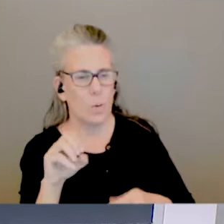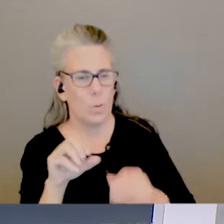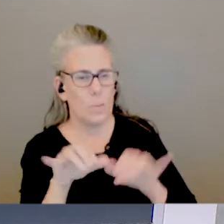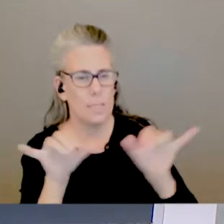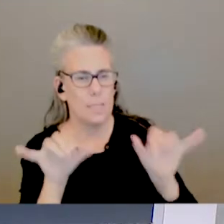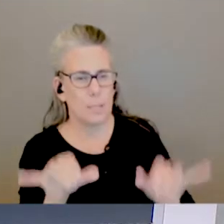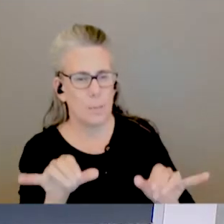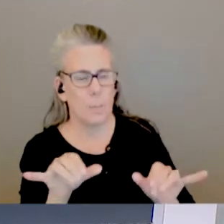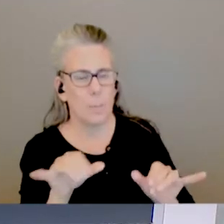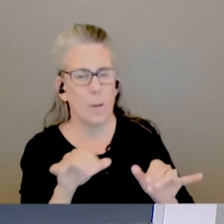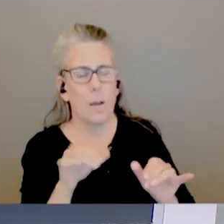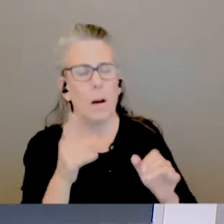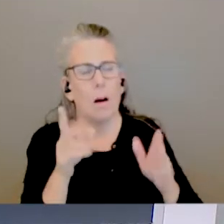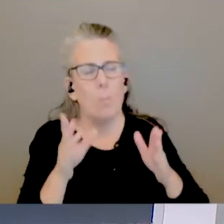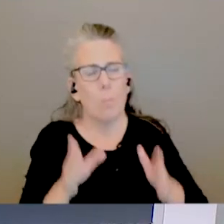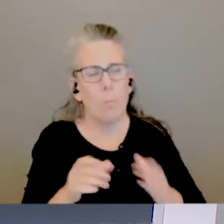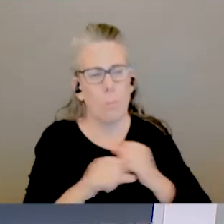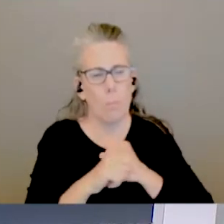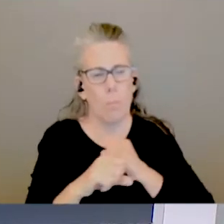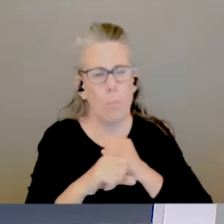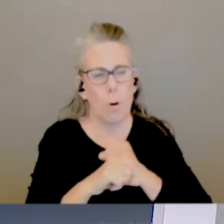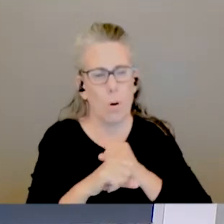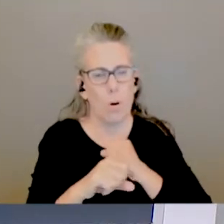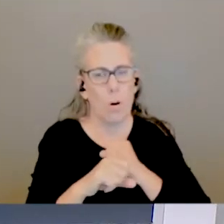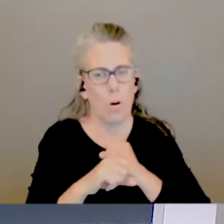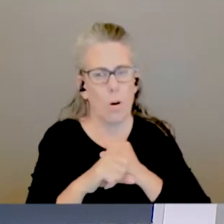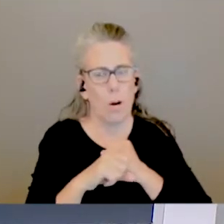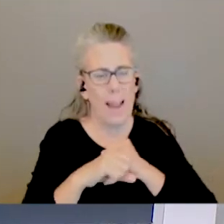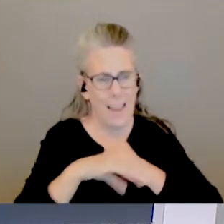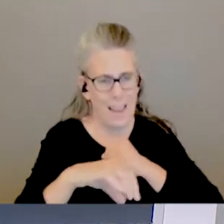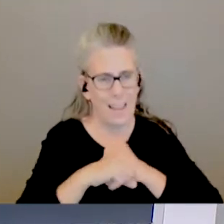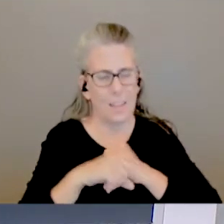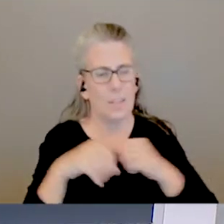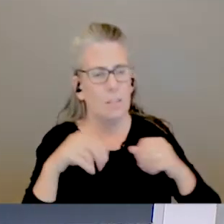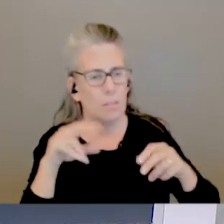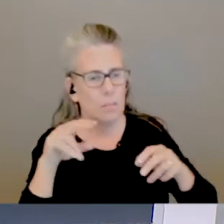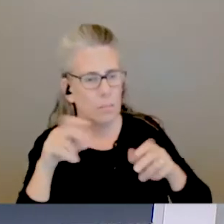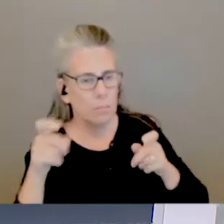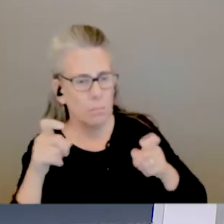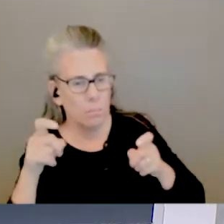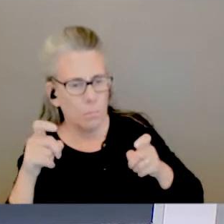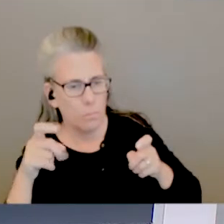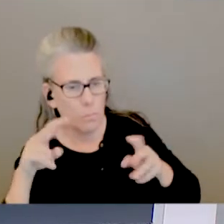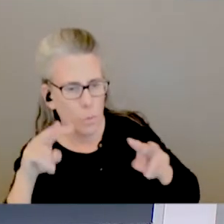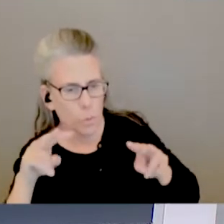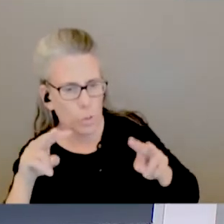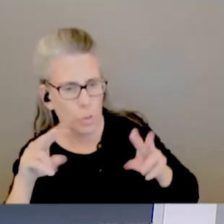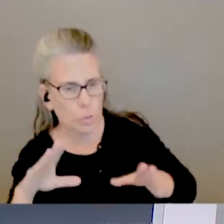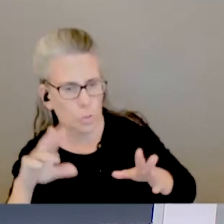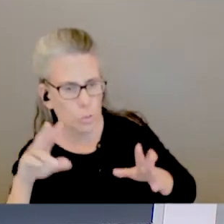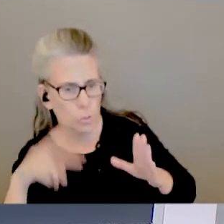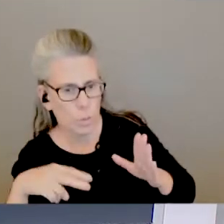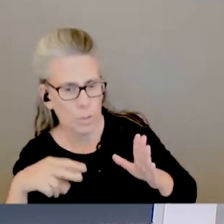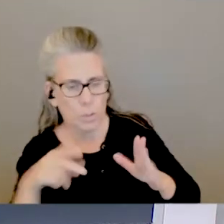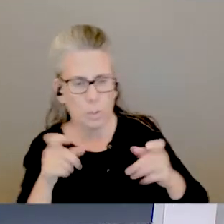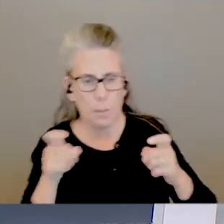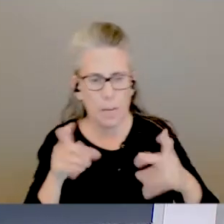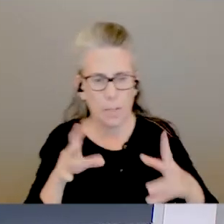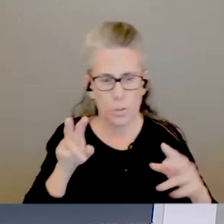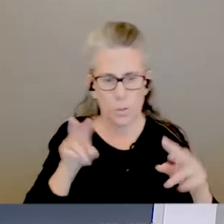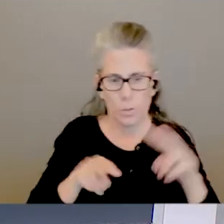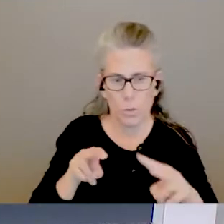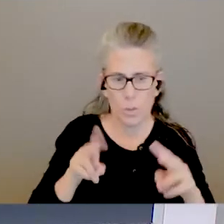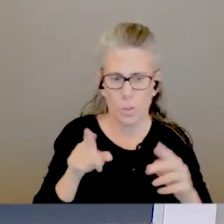have the people running the ad campaigns. We have the management. You were alluding to kind of matching supply and demand of